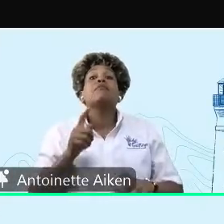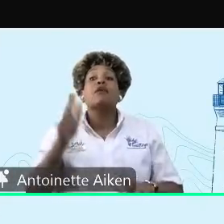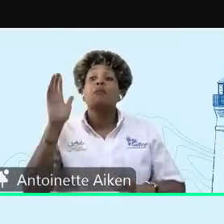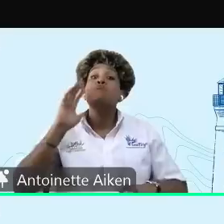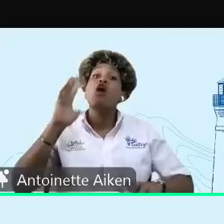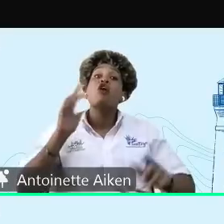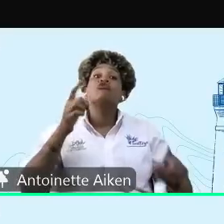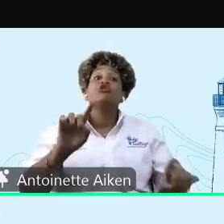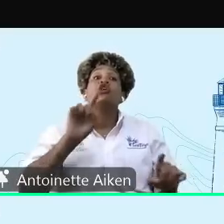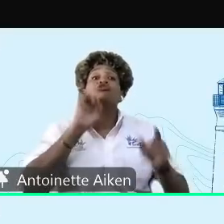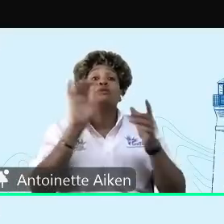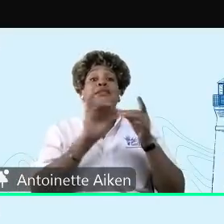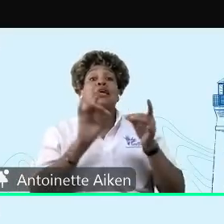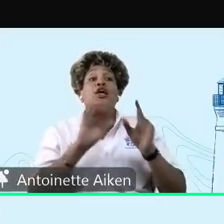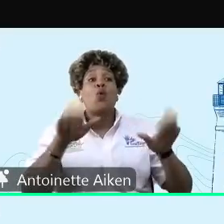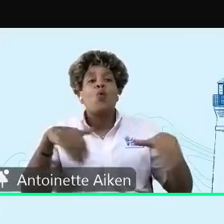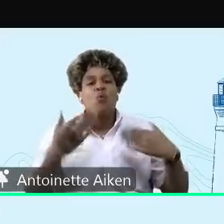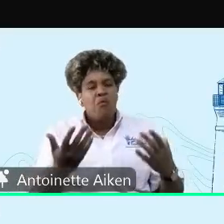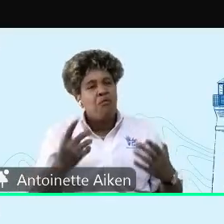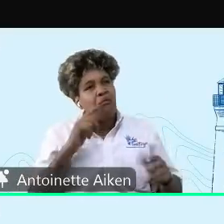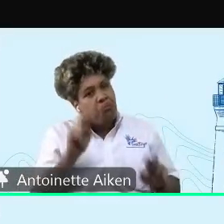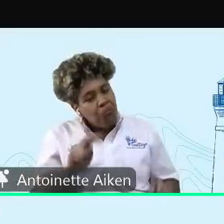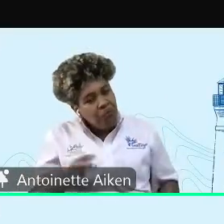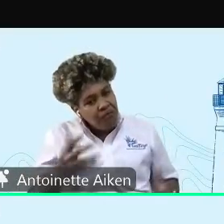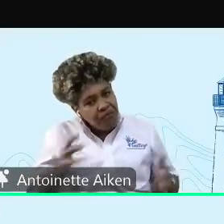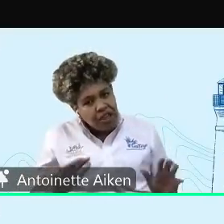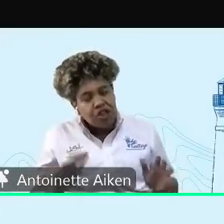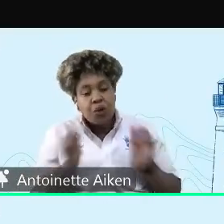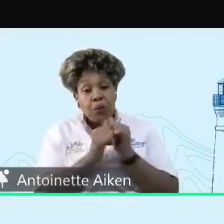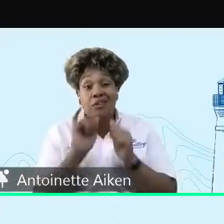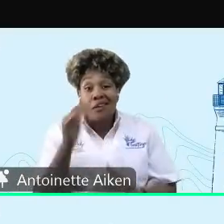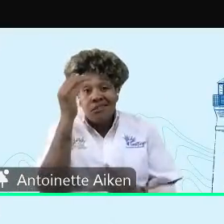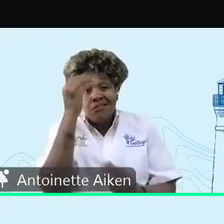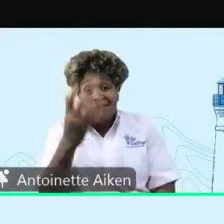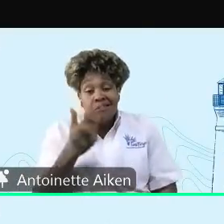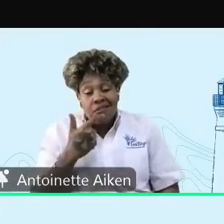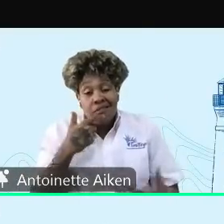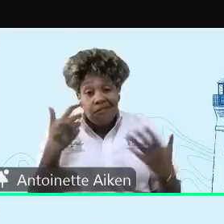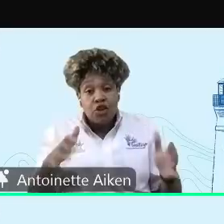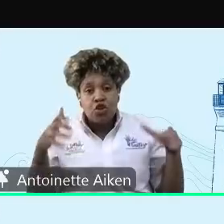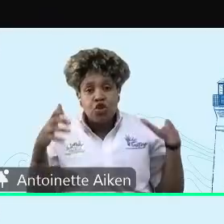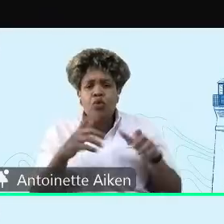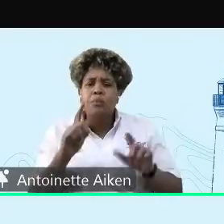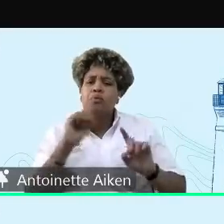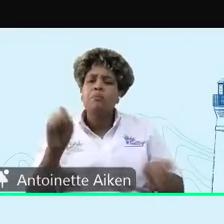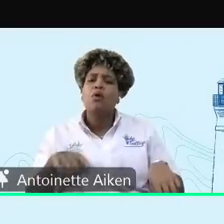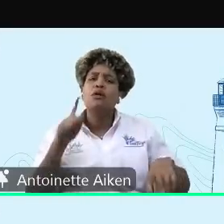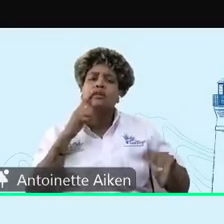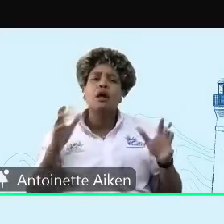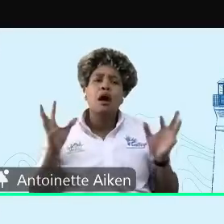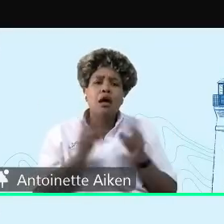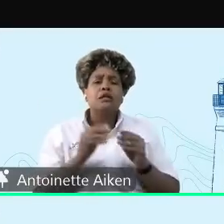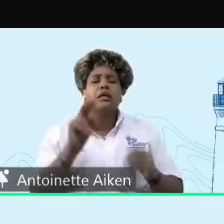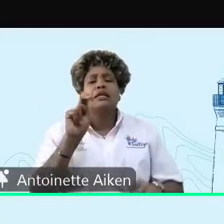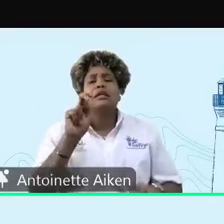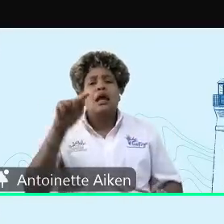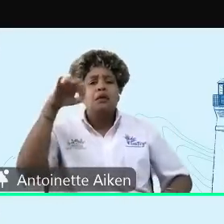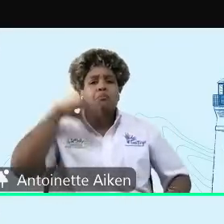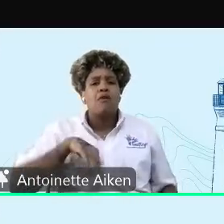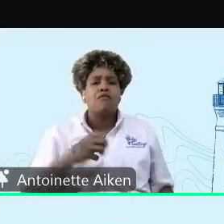results were restated accordingly. With that being said, the group reported consolidated net profit